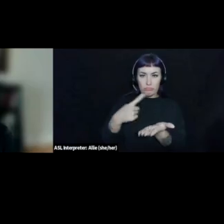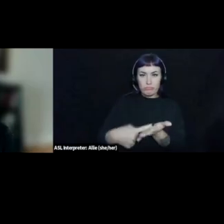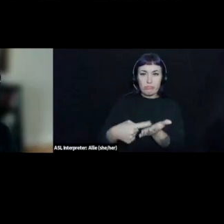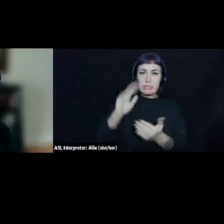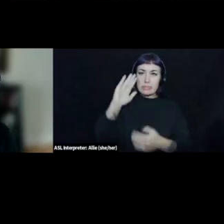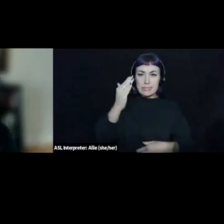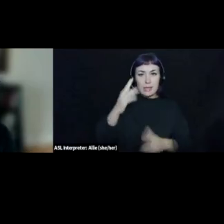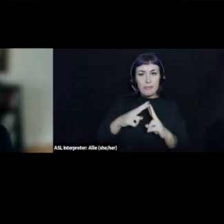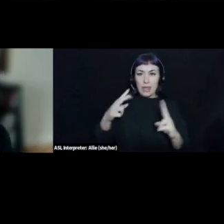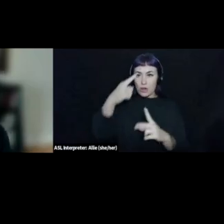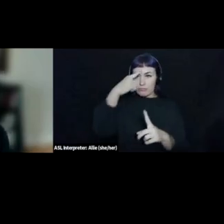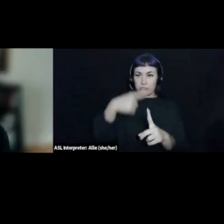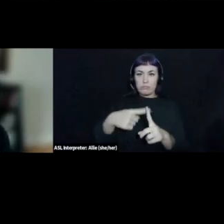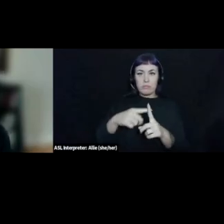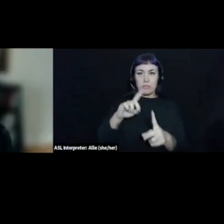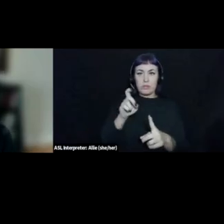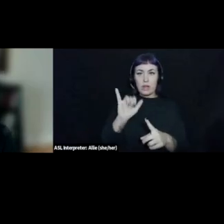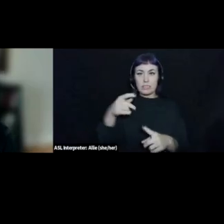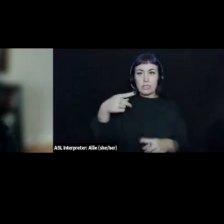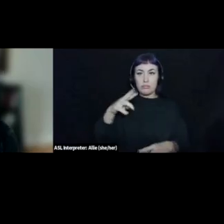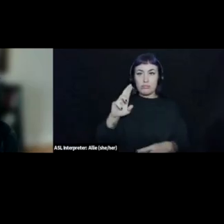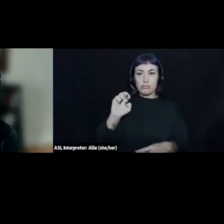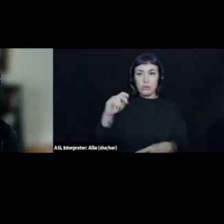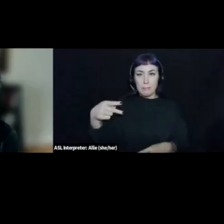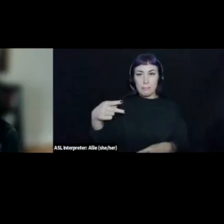seemed very optimistic about DoxyPrep.